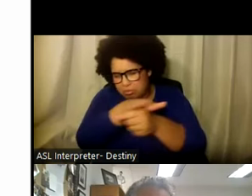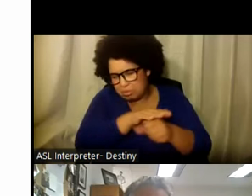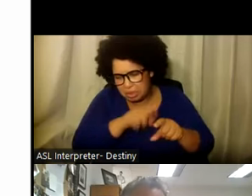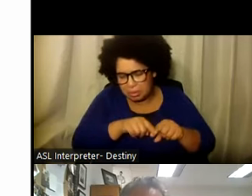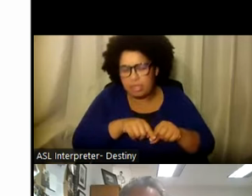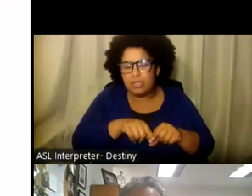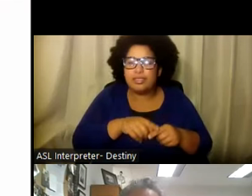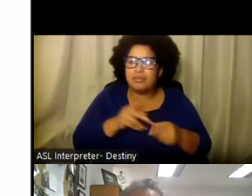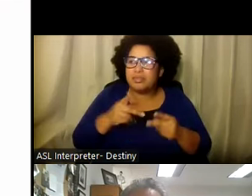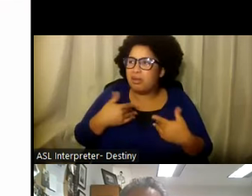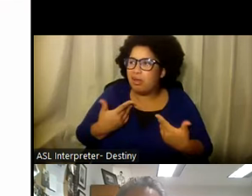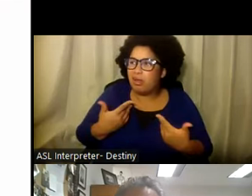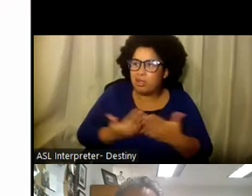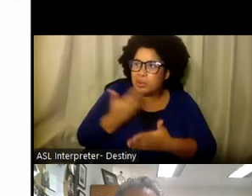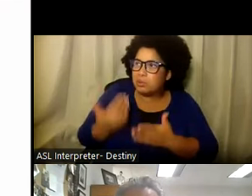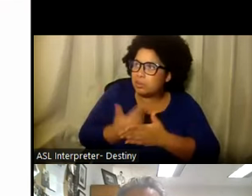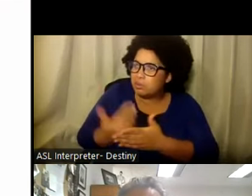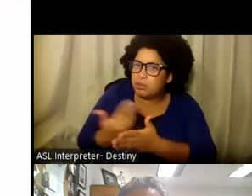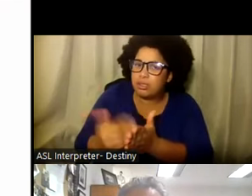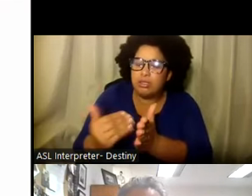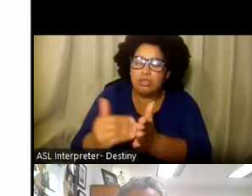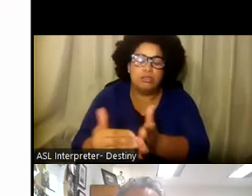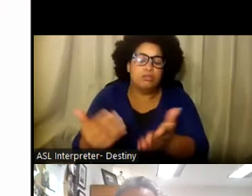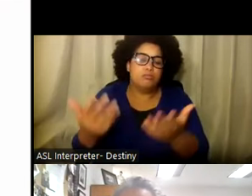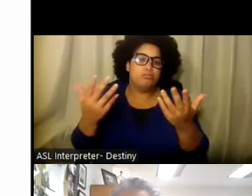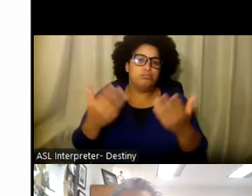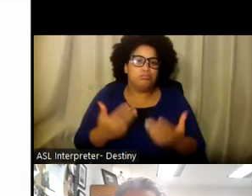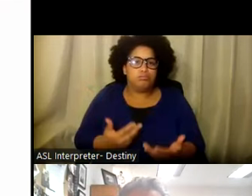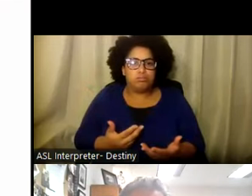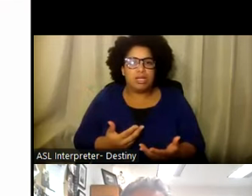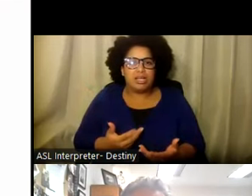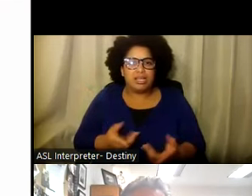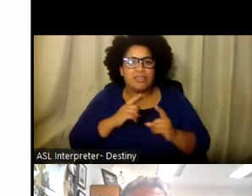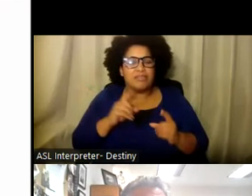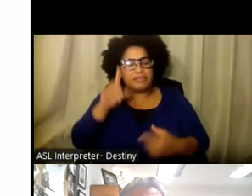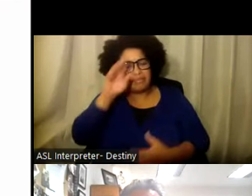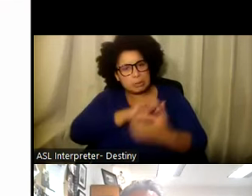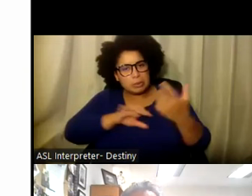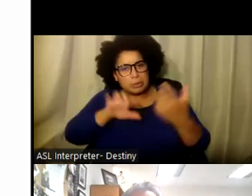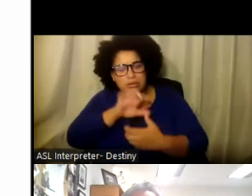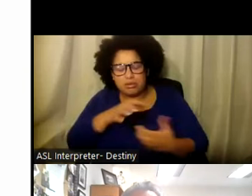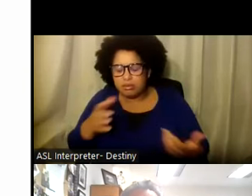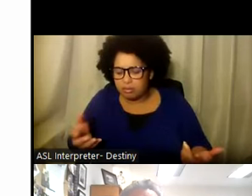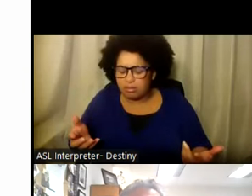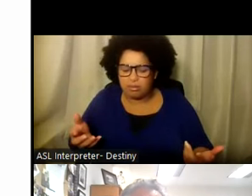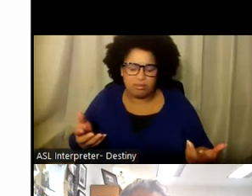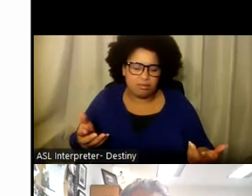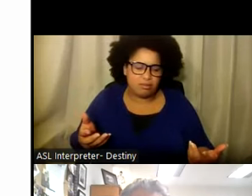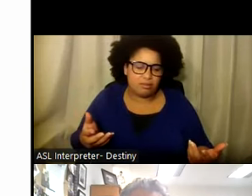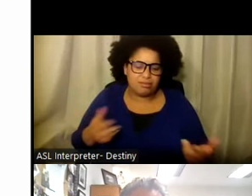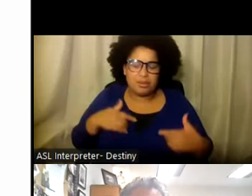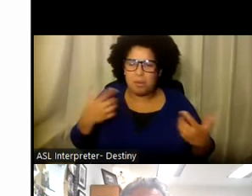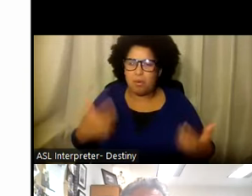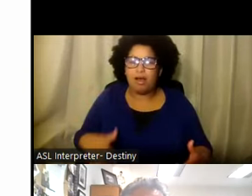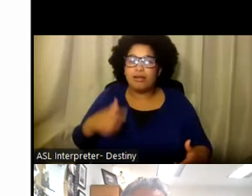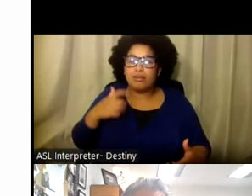it's really, you know, it's something that confuses people, and it's just not what people want.